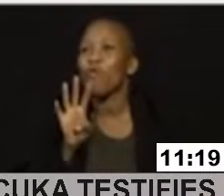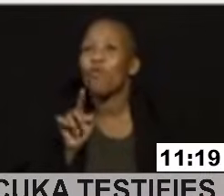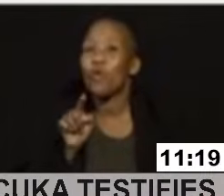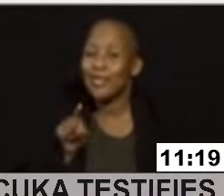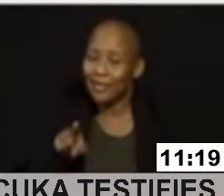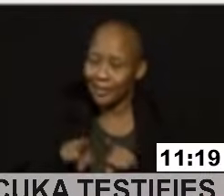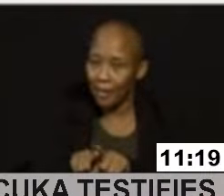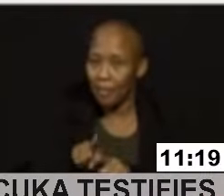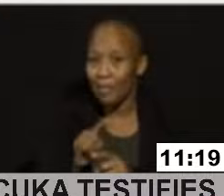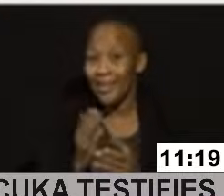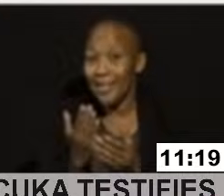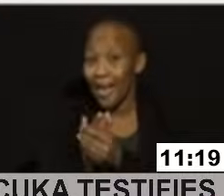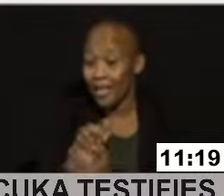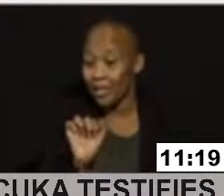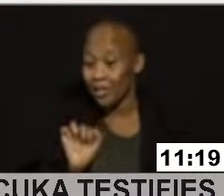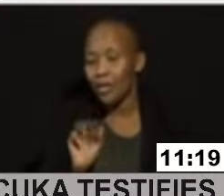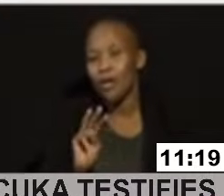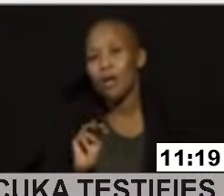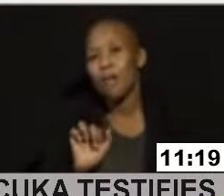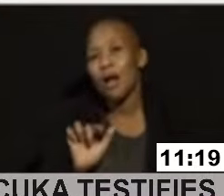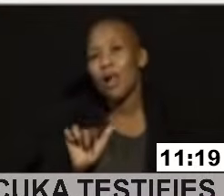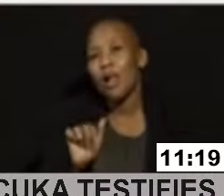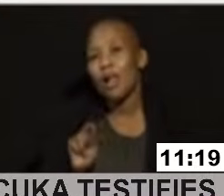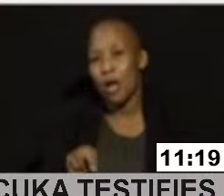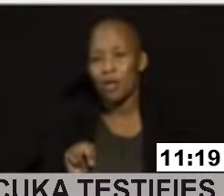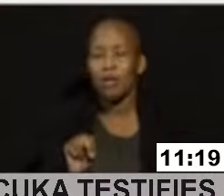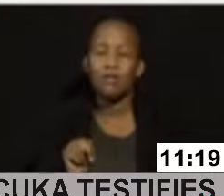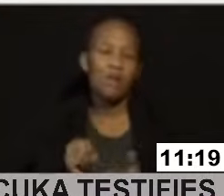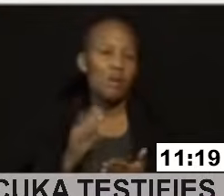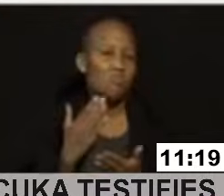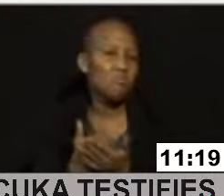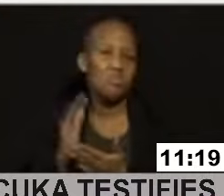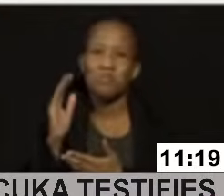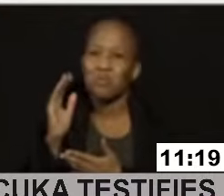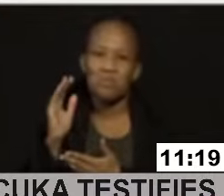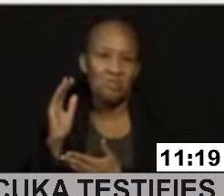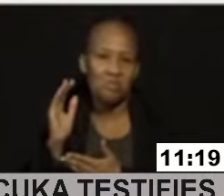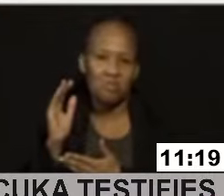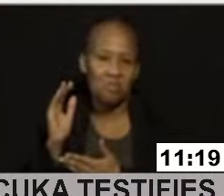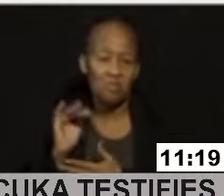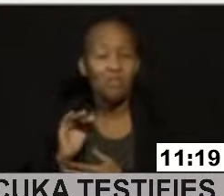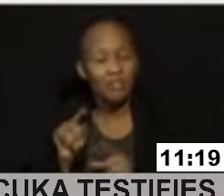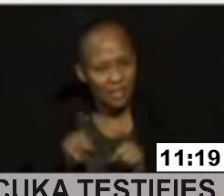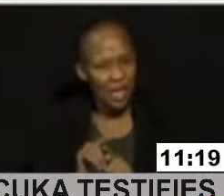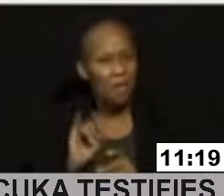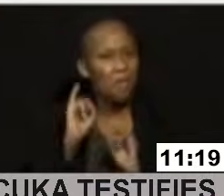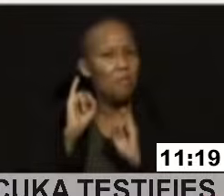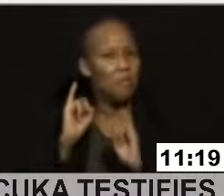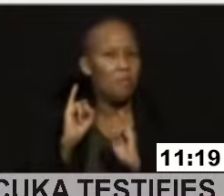case was dismissed at the end of the state case. It was badly handled.